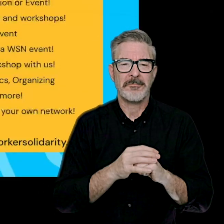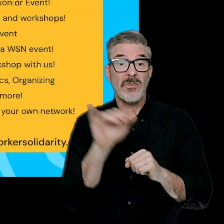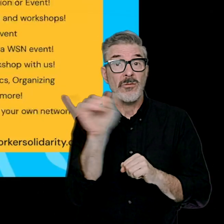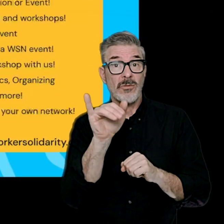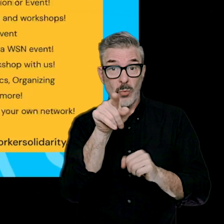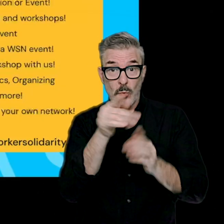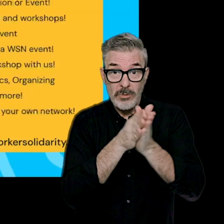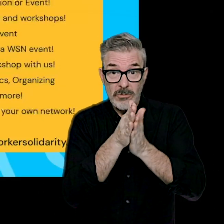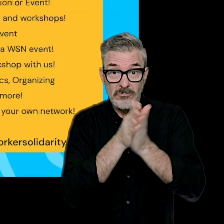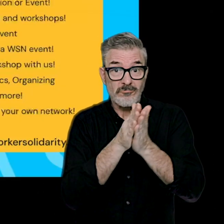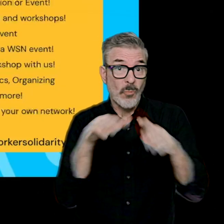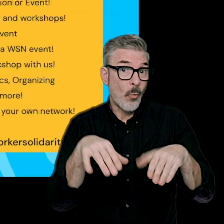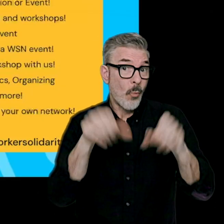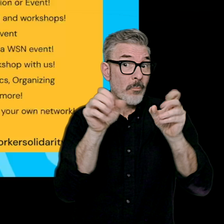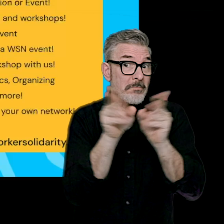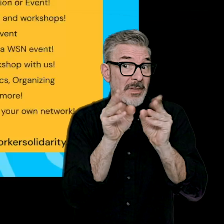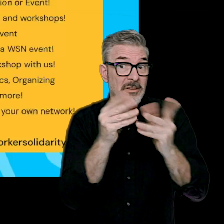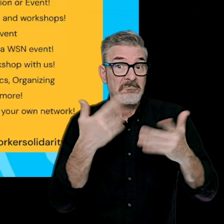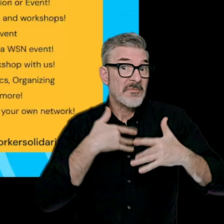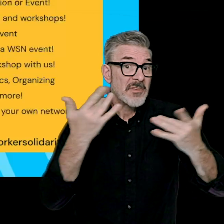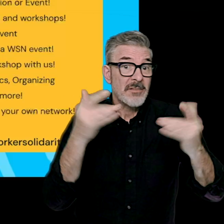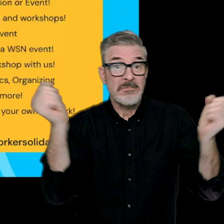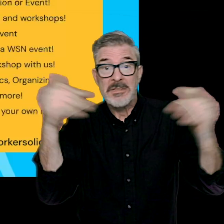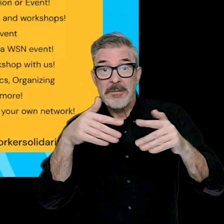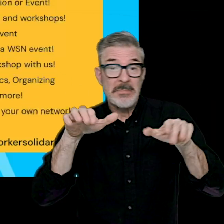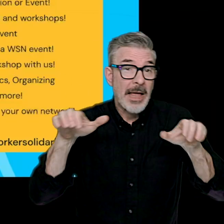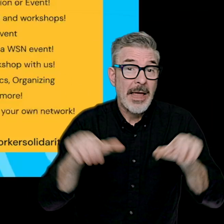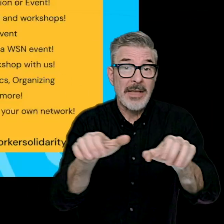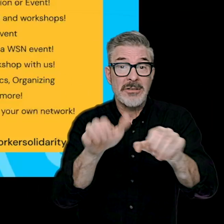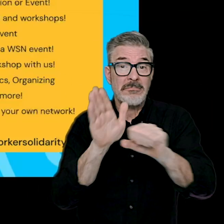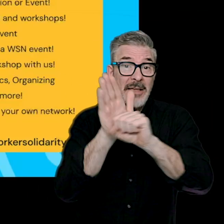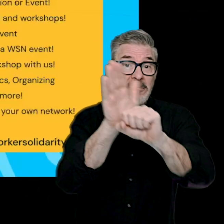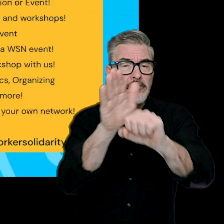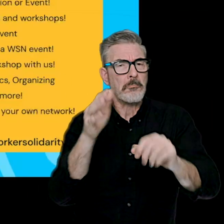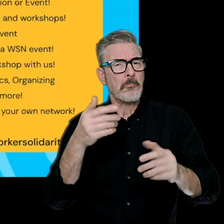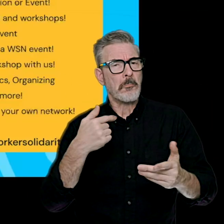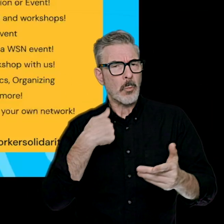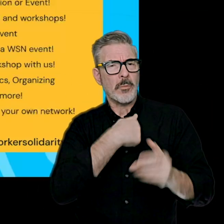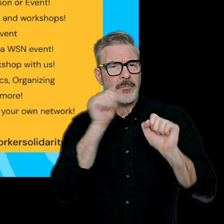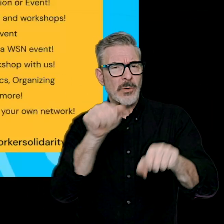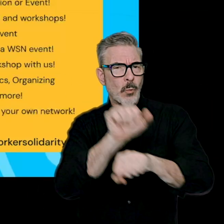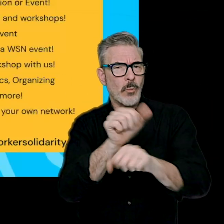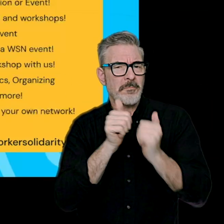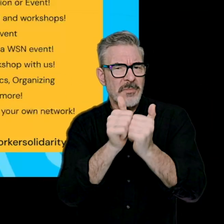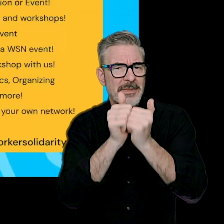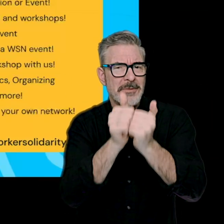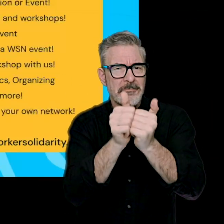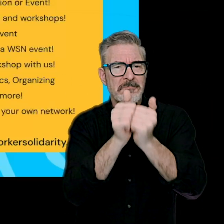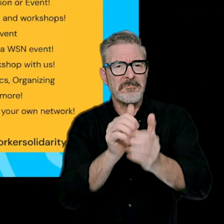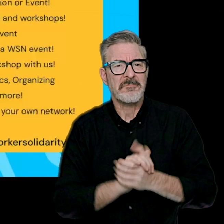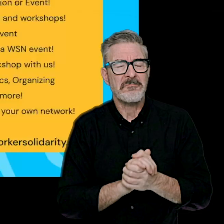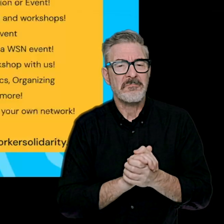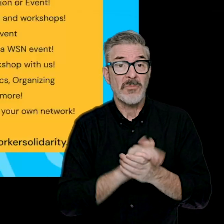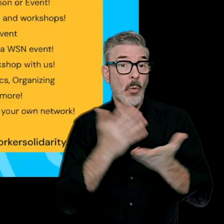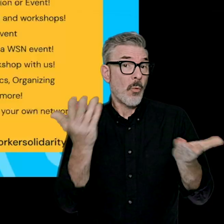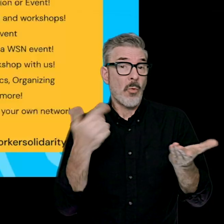If you liked this workshop or want to take action, and if there's an issue or matter that's important to you, we could